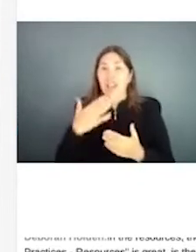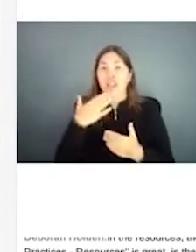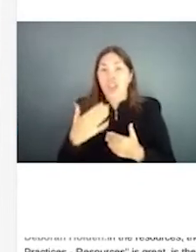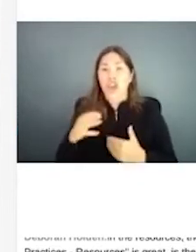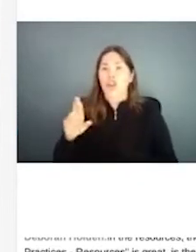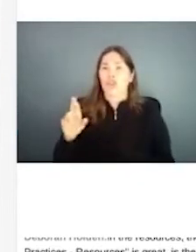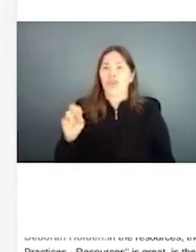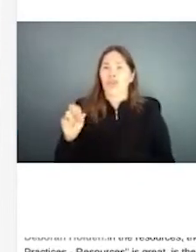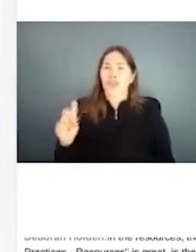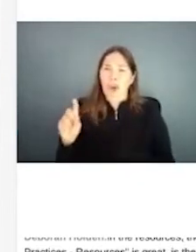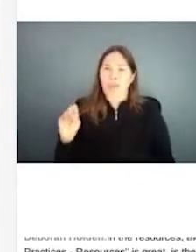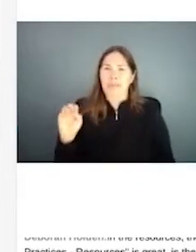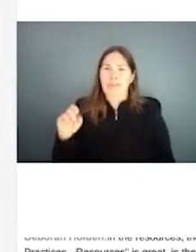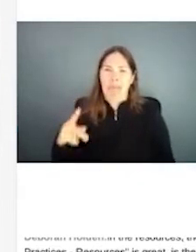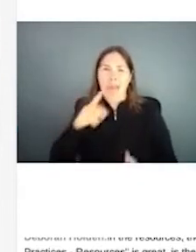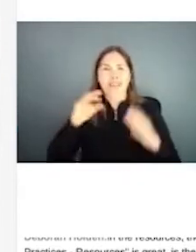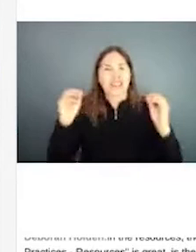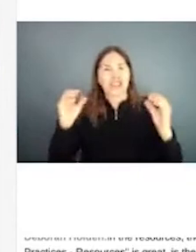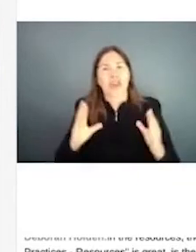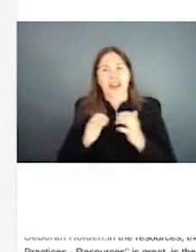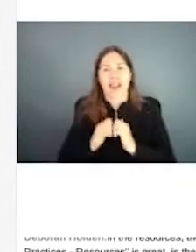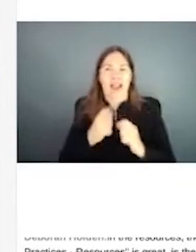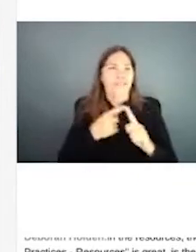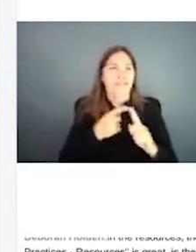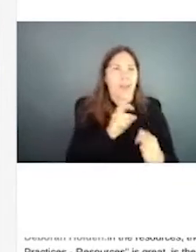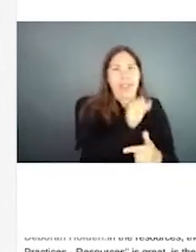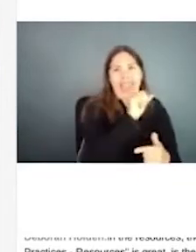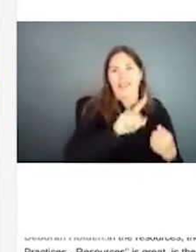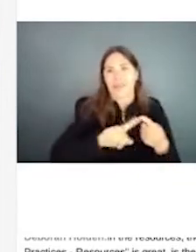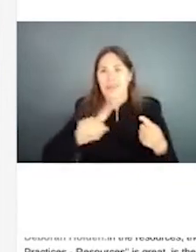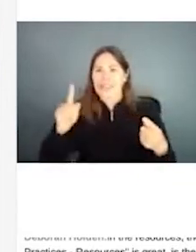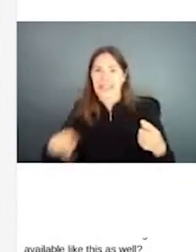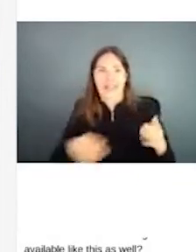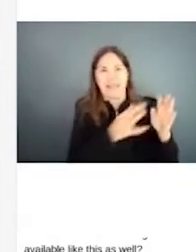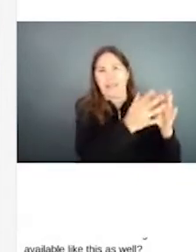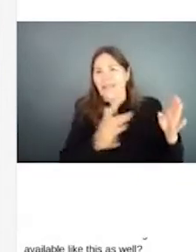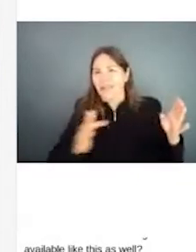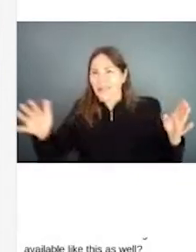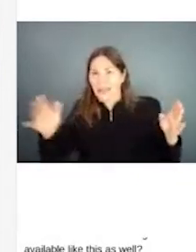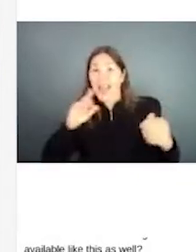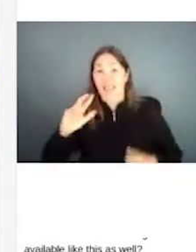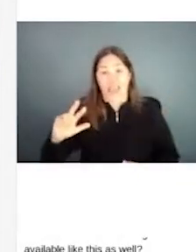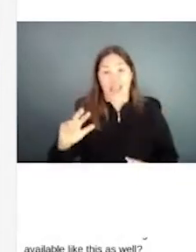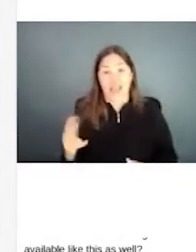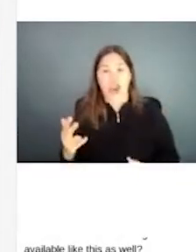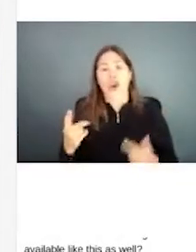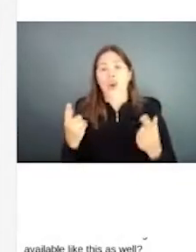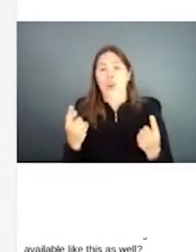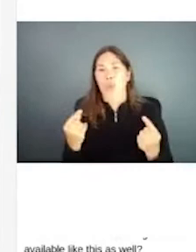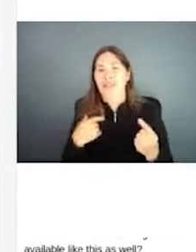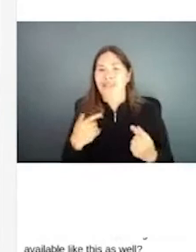roadmap as an instructor on how to get from A to Z. And then the third, which is sort of what I do, is a bit